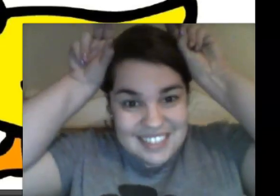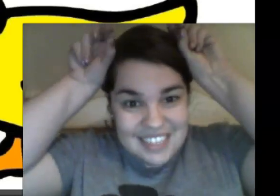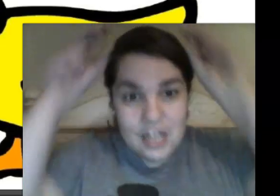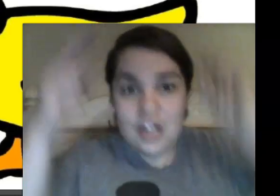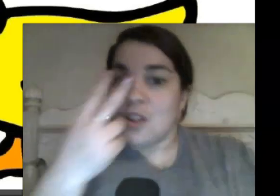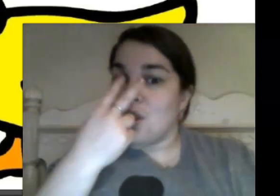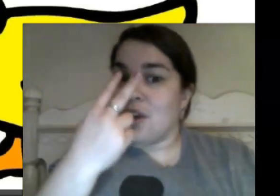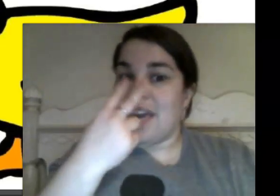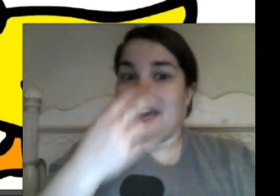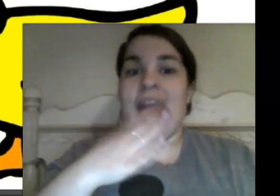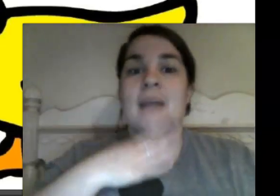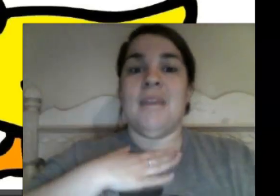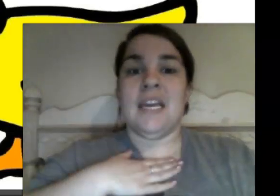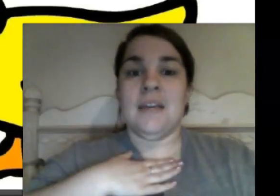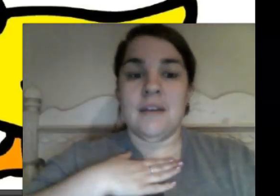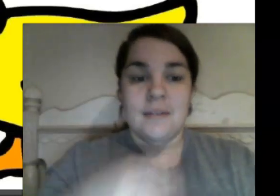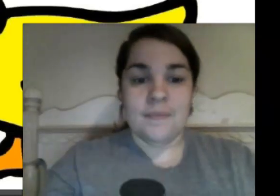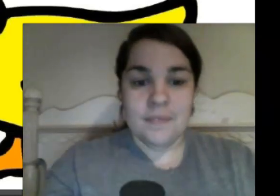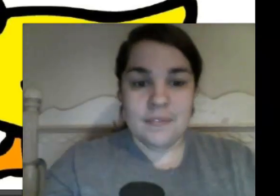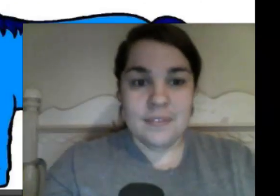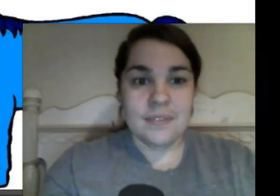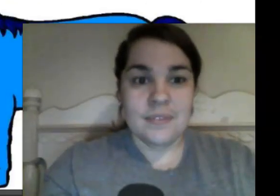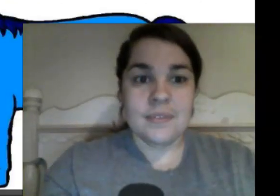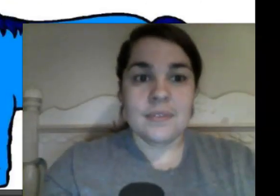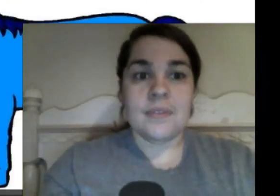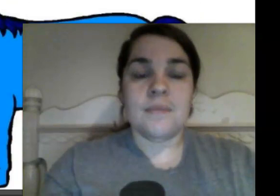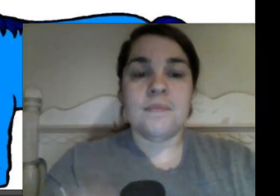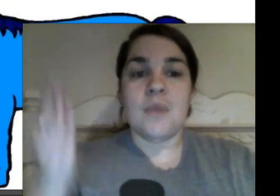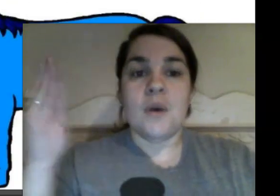horse looking at me.